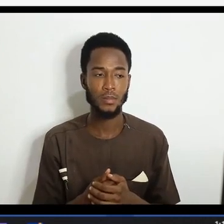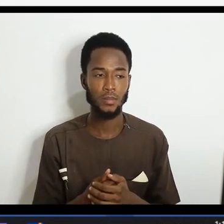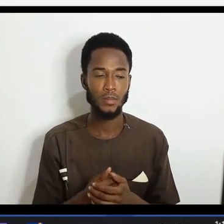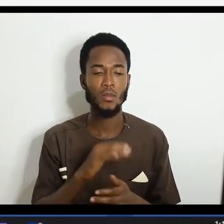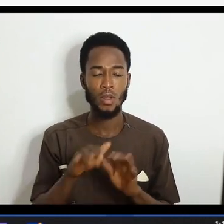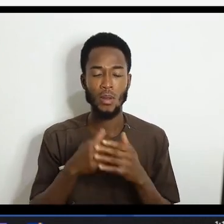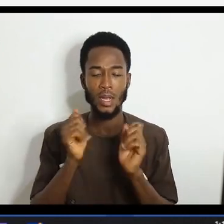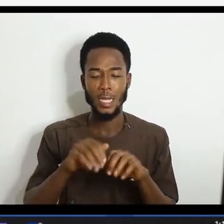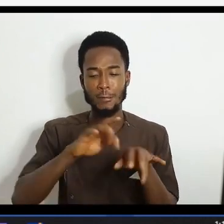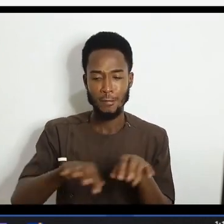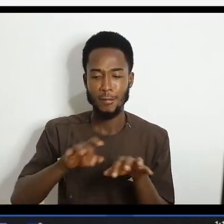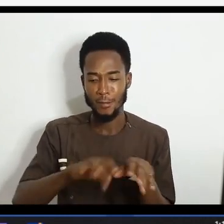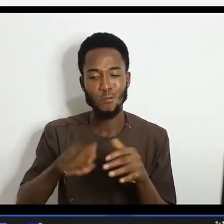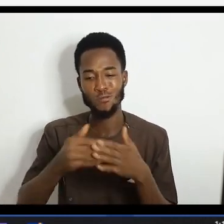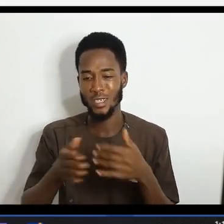can type anything,